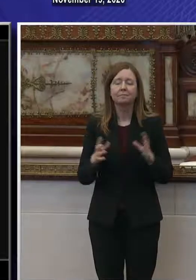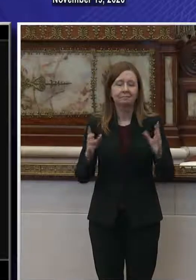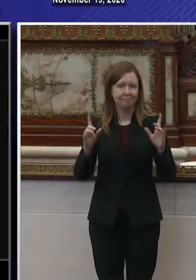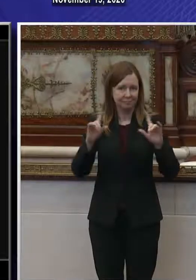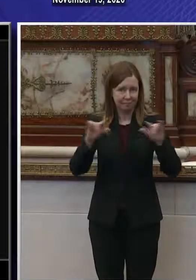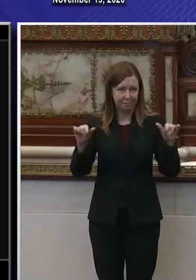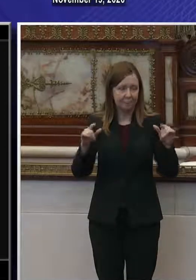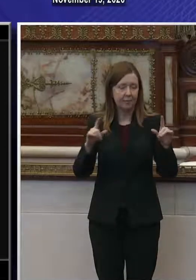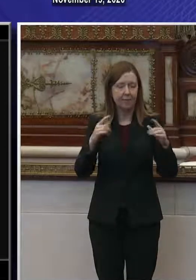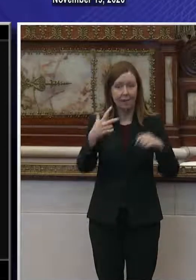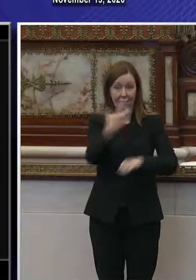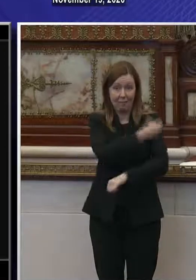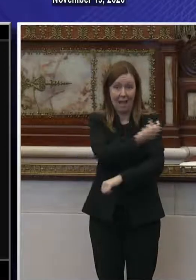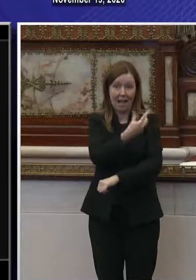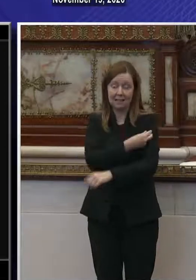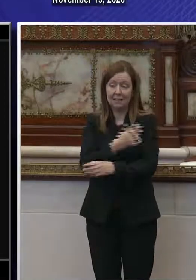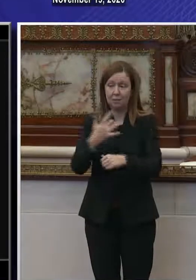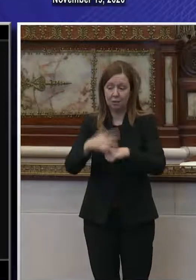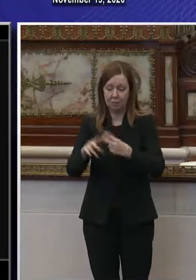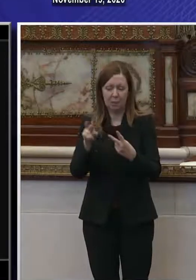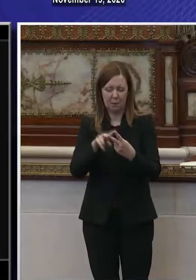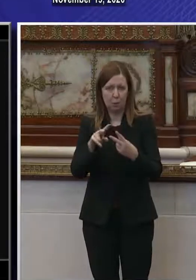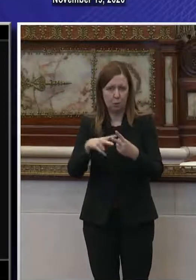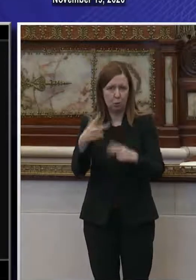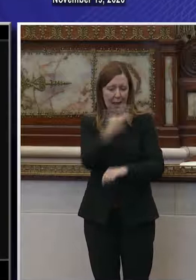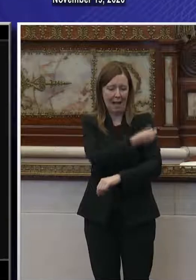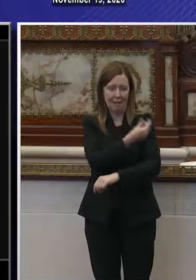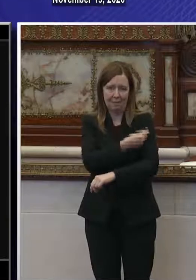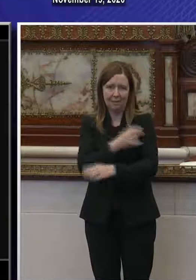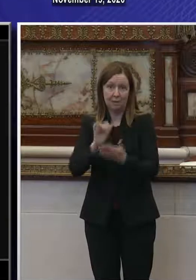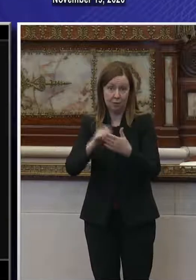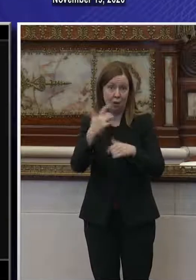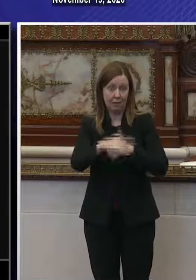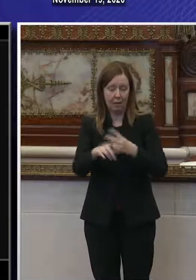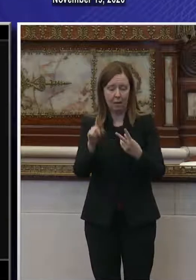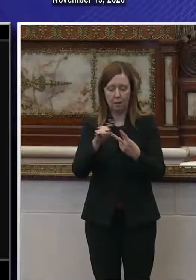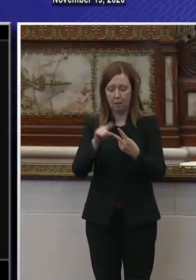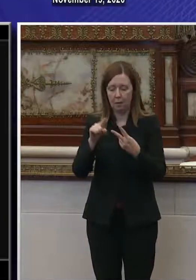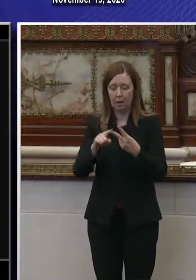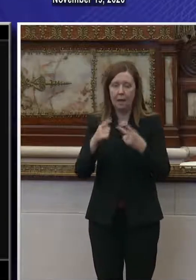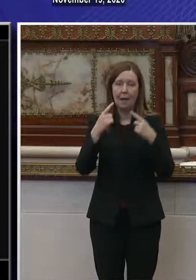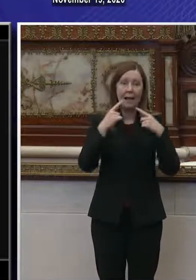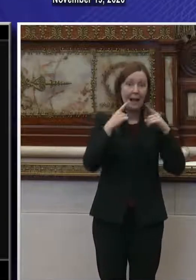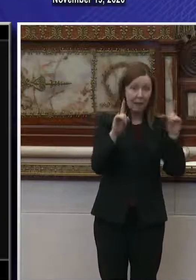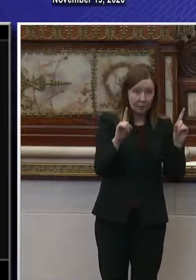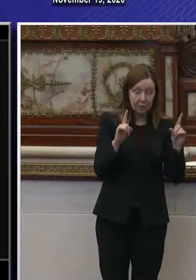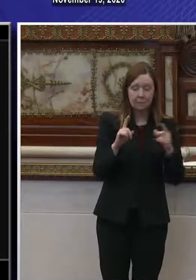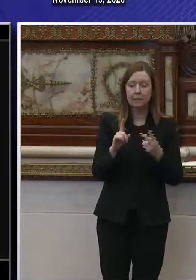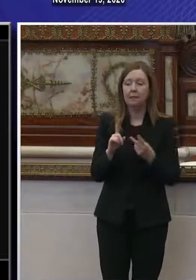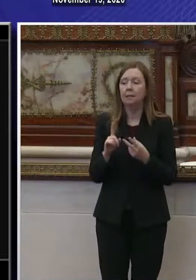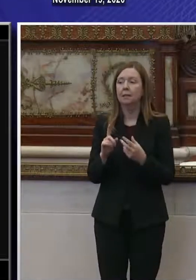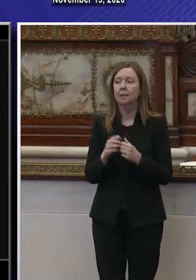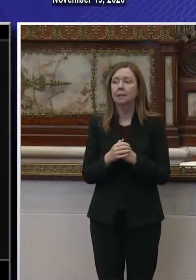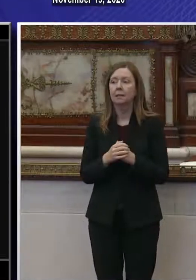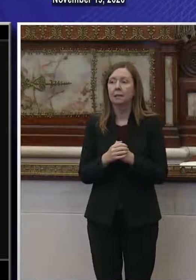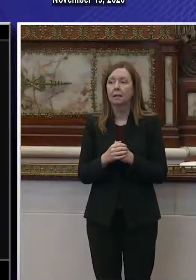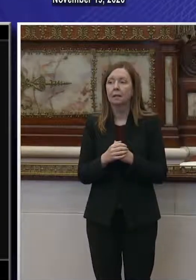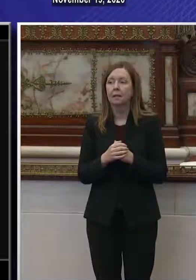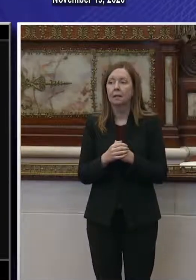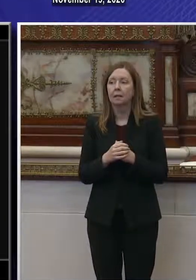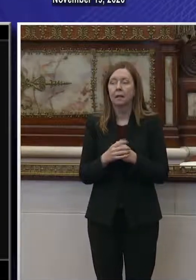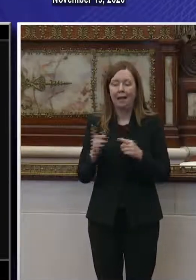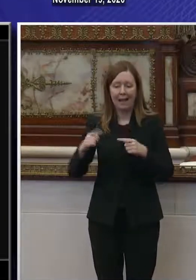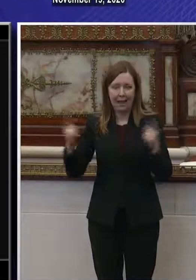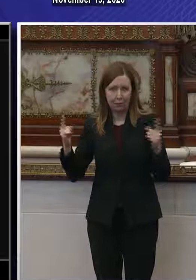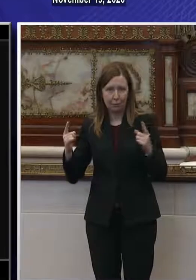various vaccines that are available, the two vaccines that are available in terms of efficacy, in terms of